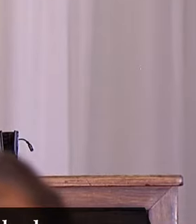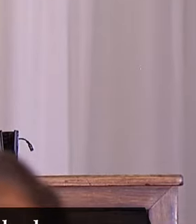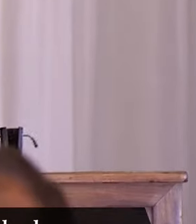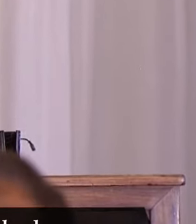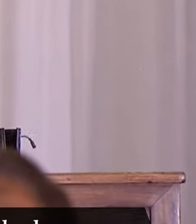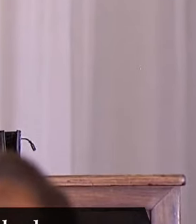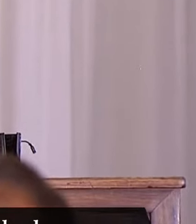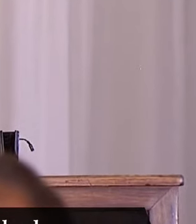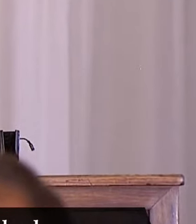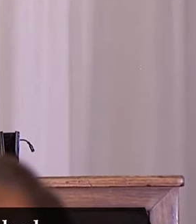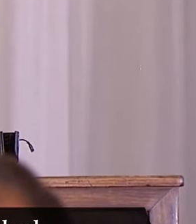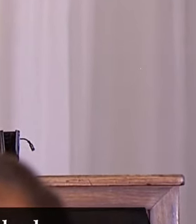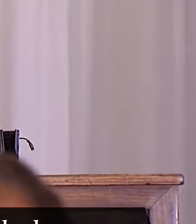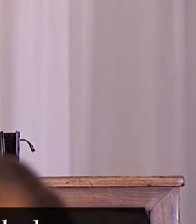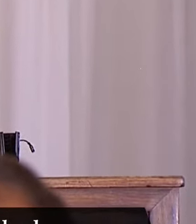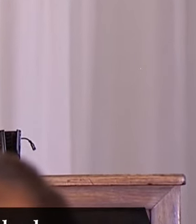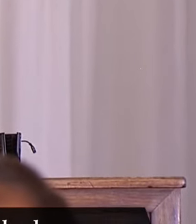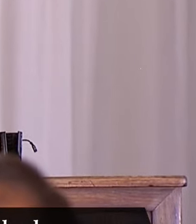the